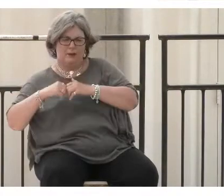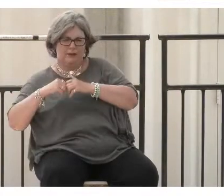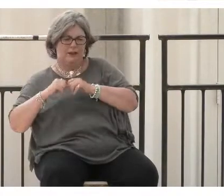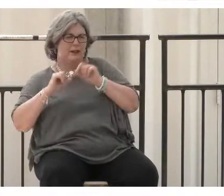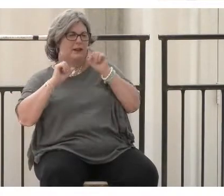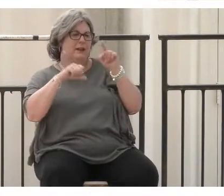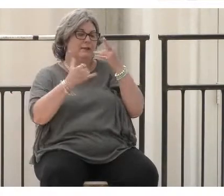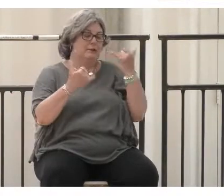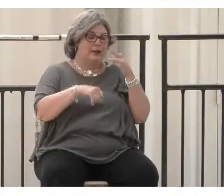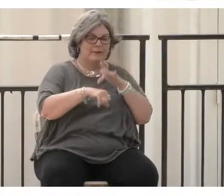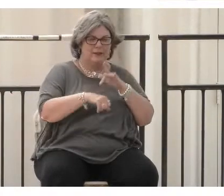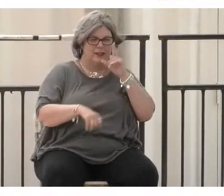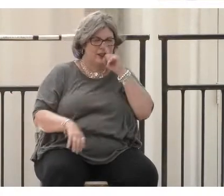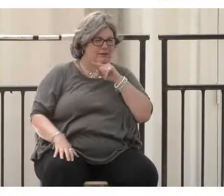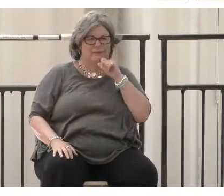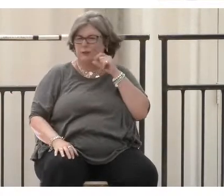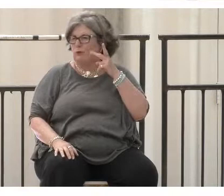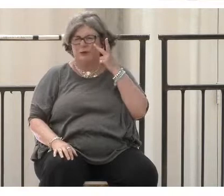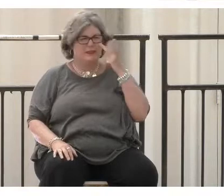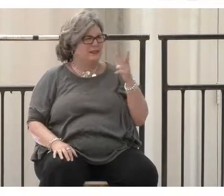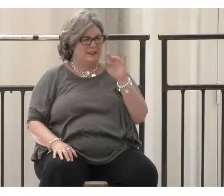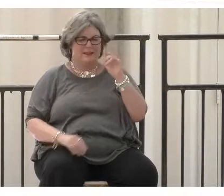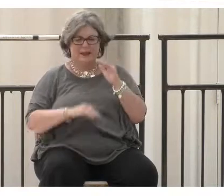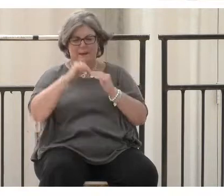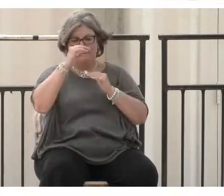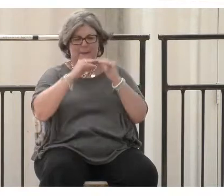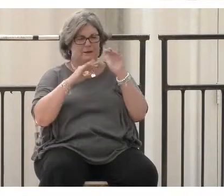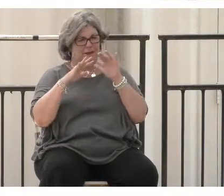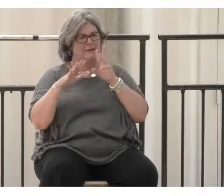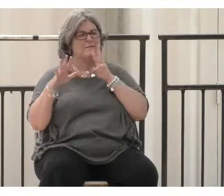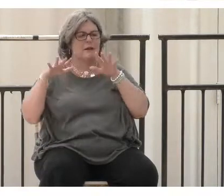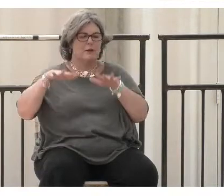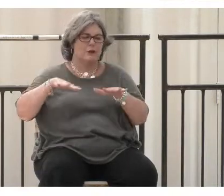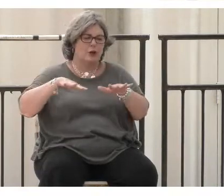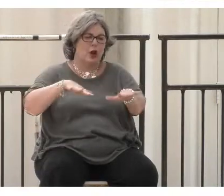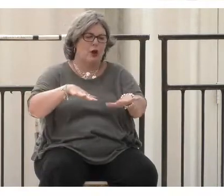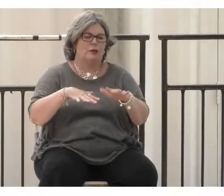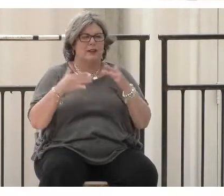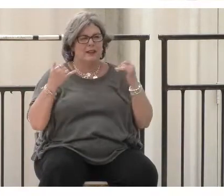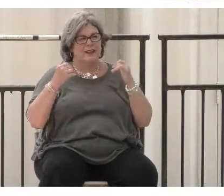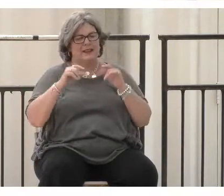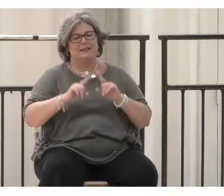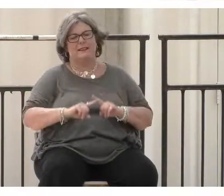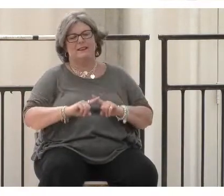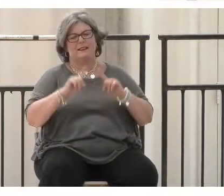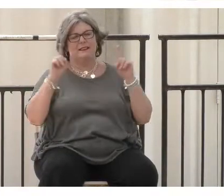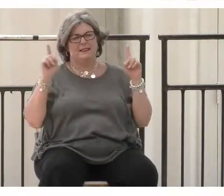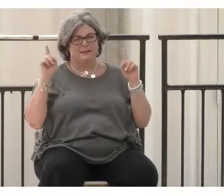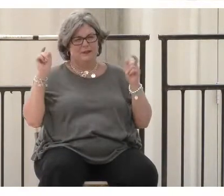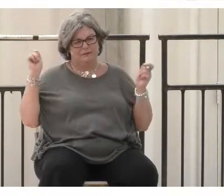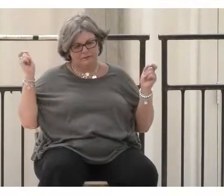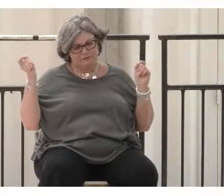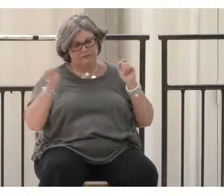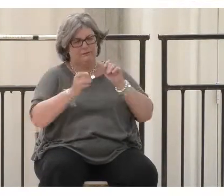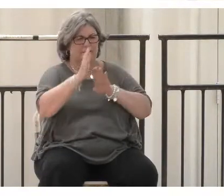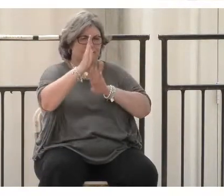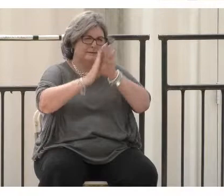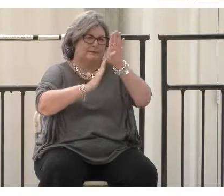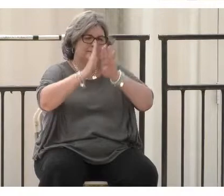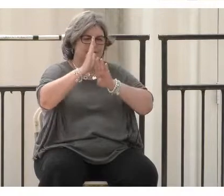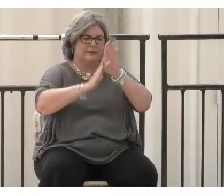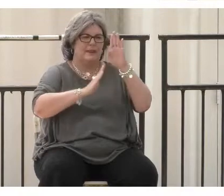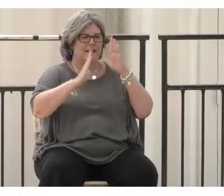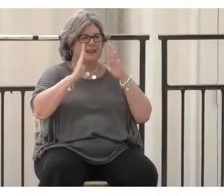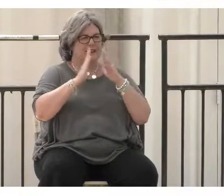Dhabi today, you won't see Arish buildings along the coastline. It's such an incredibly rapid development of the city.